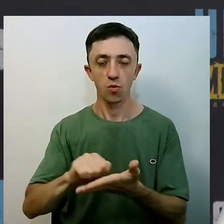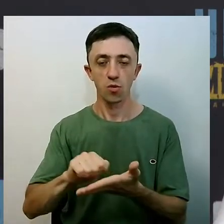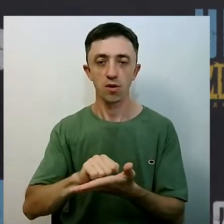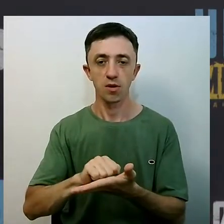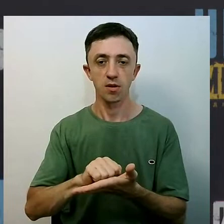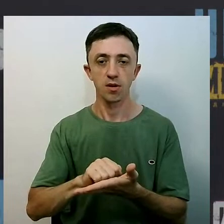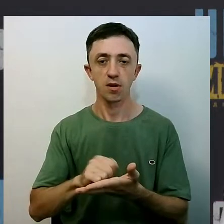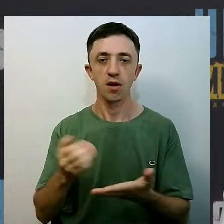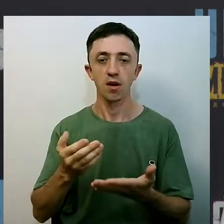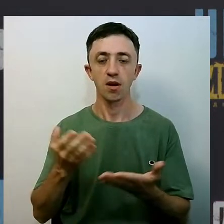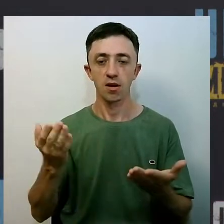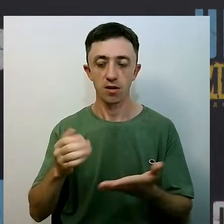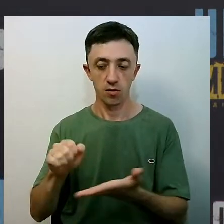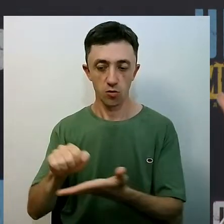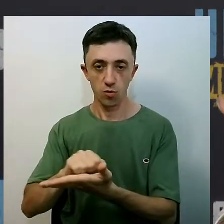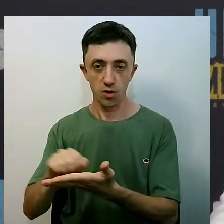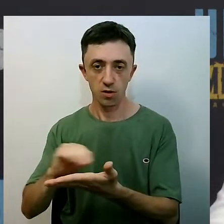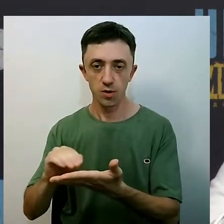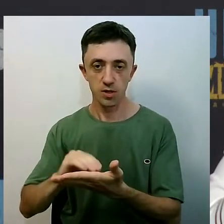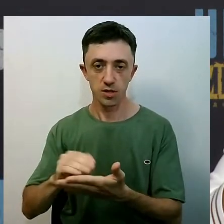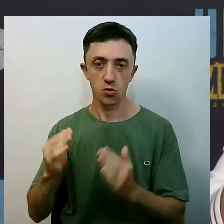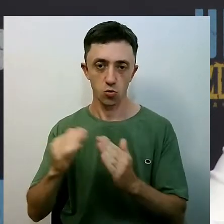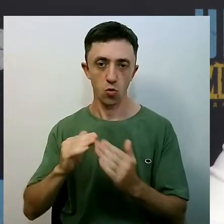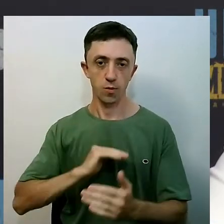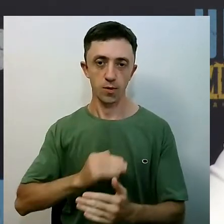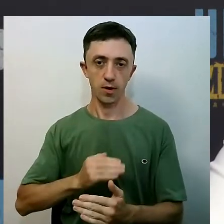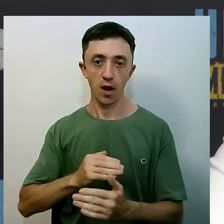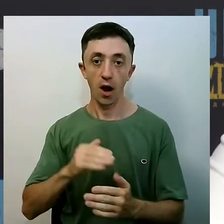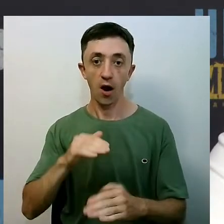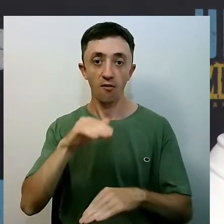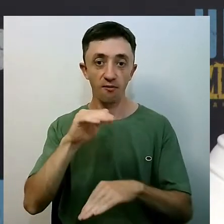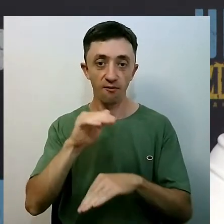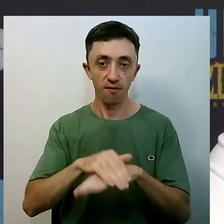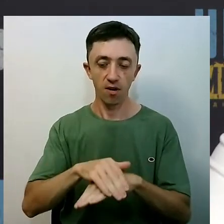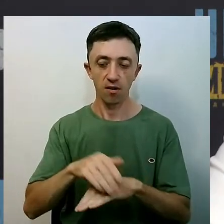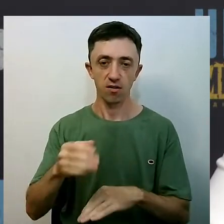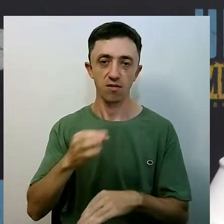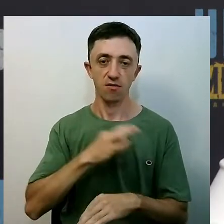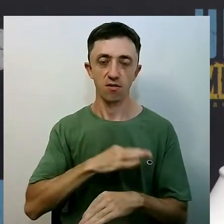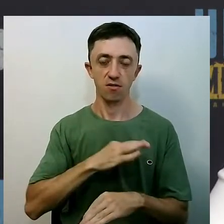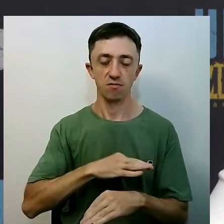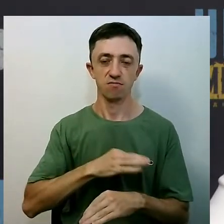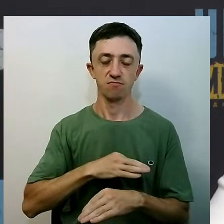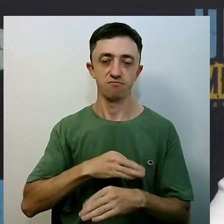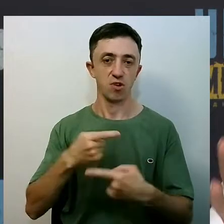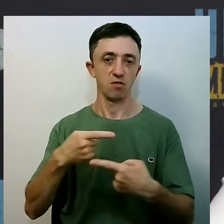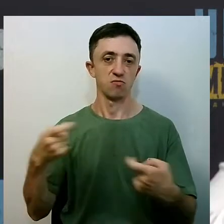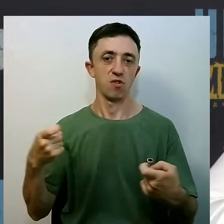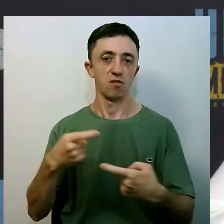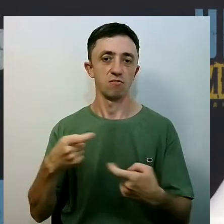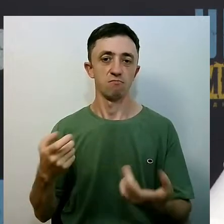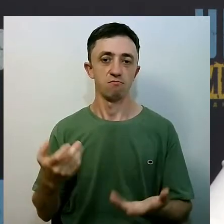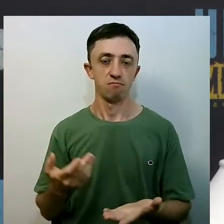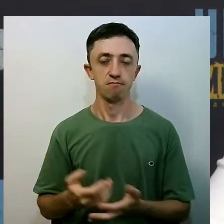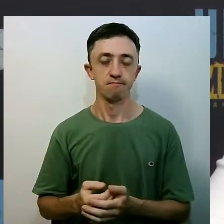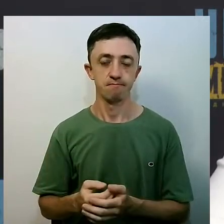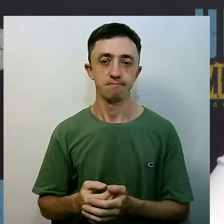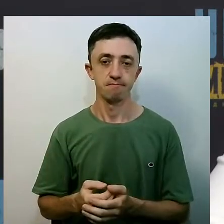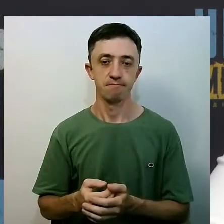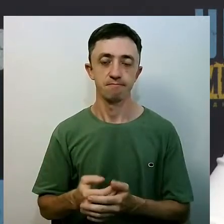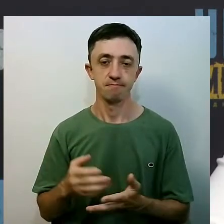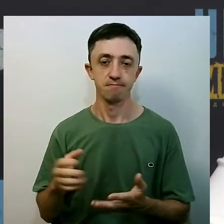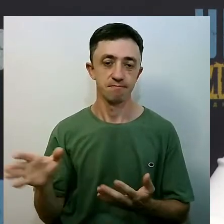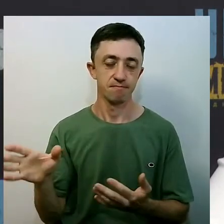For example, there are the documents on the territory which should be